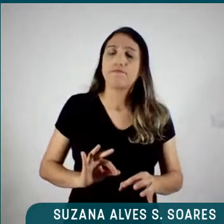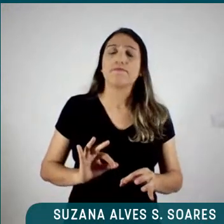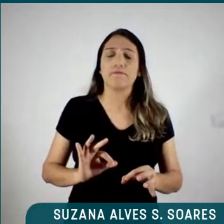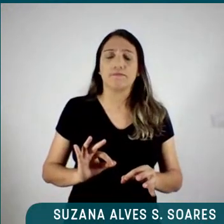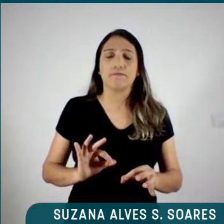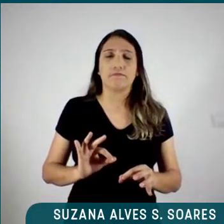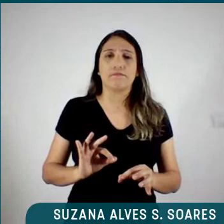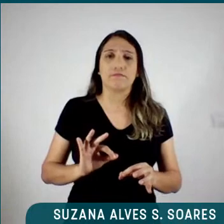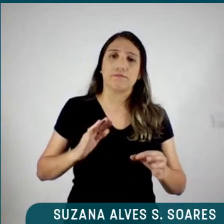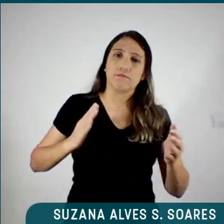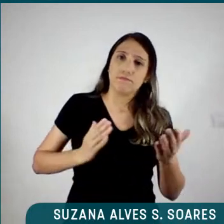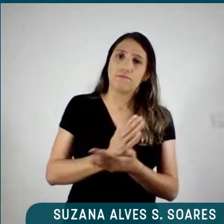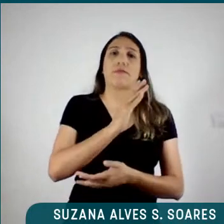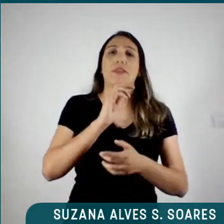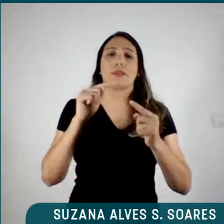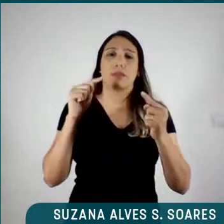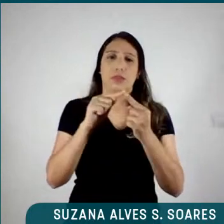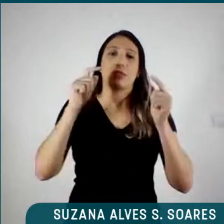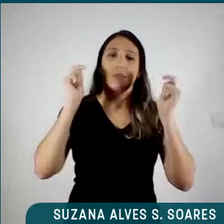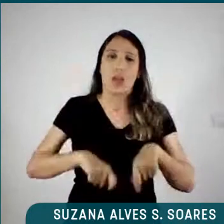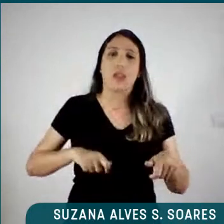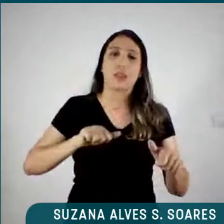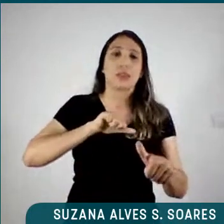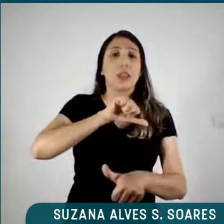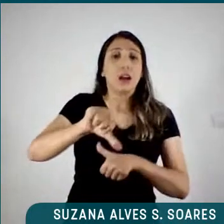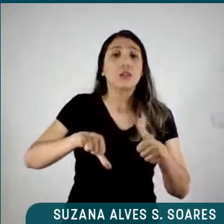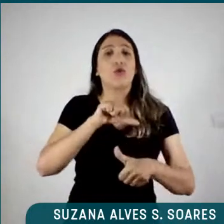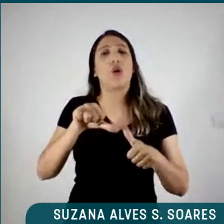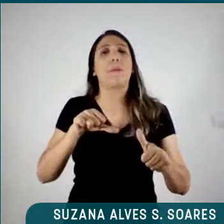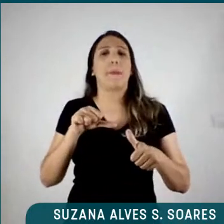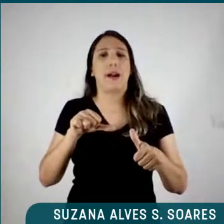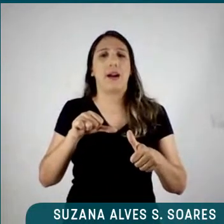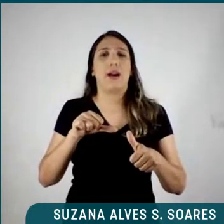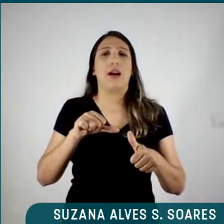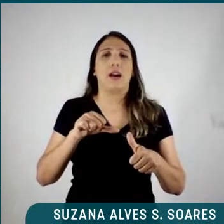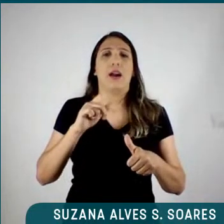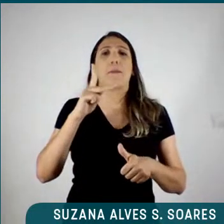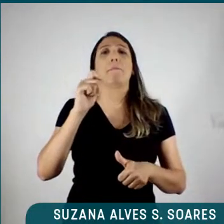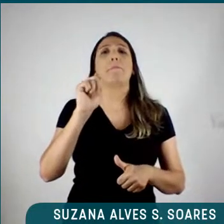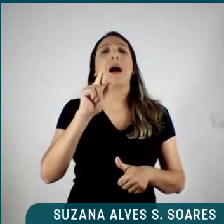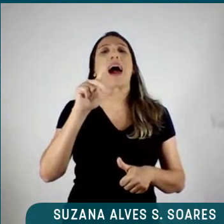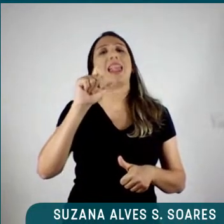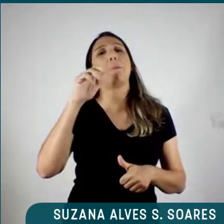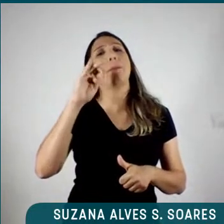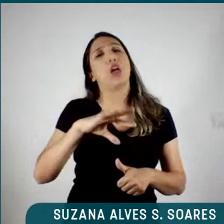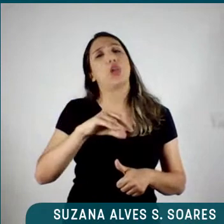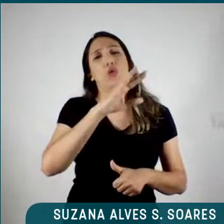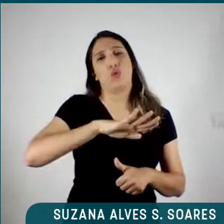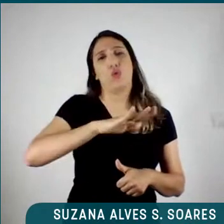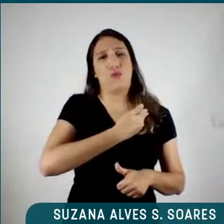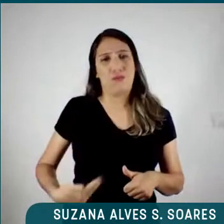redesigned so they could be effective in transforming the